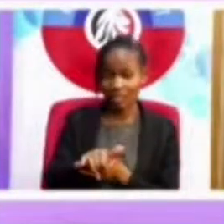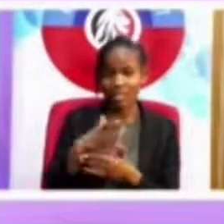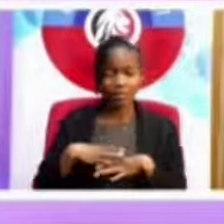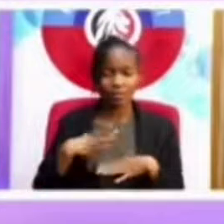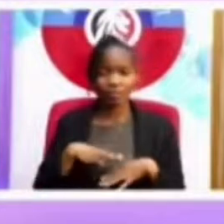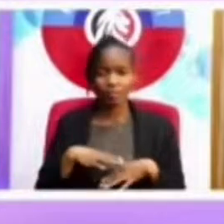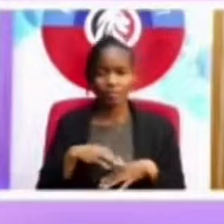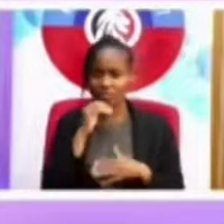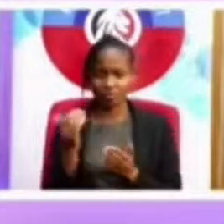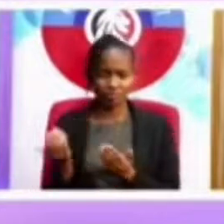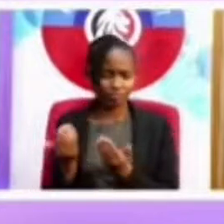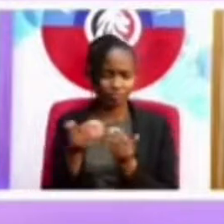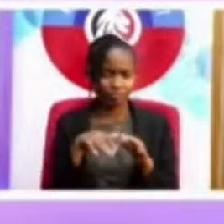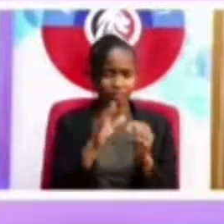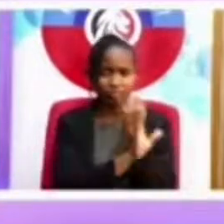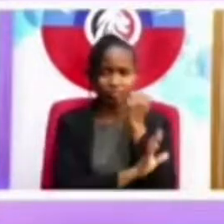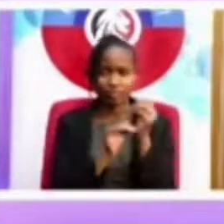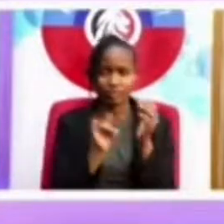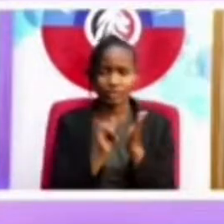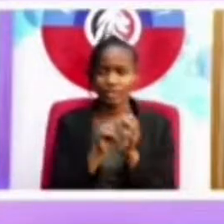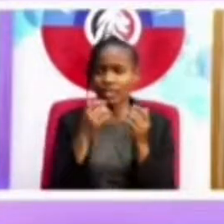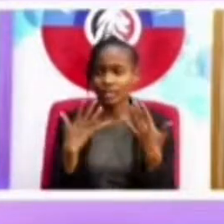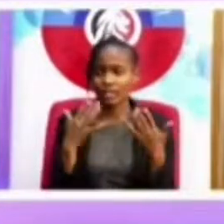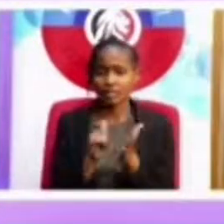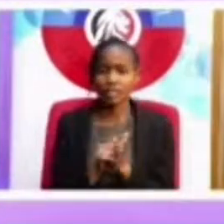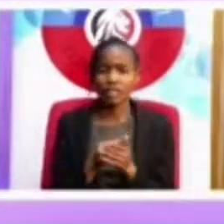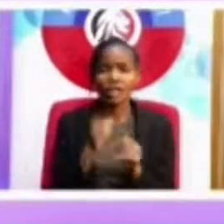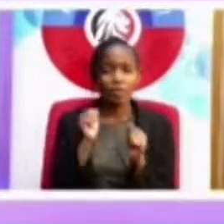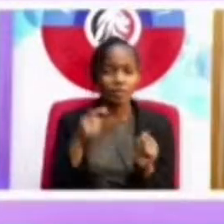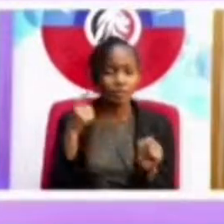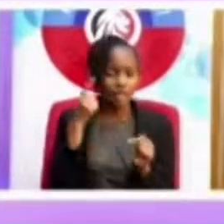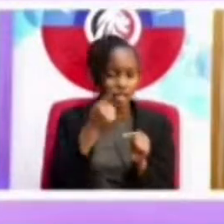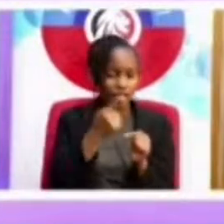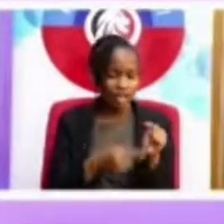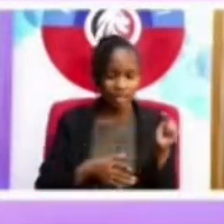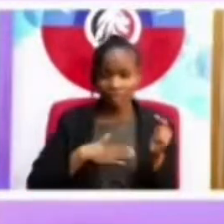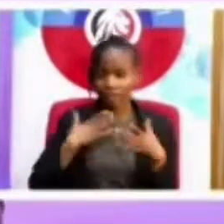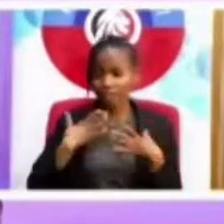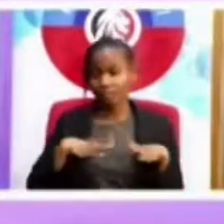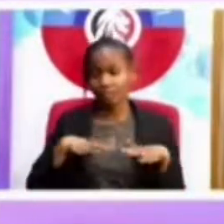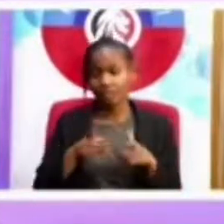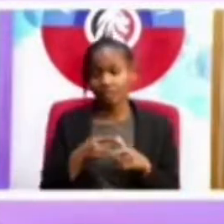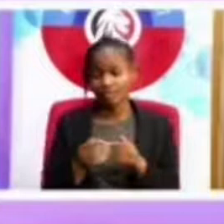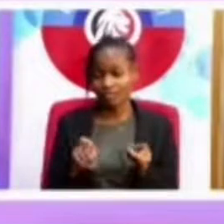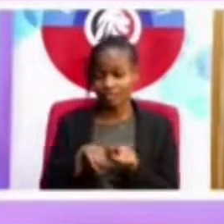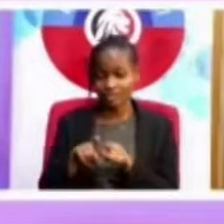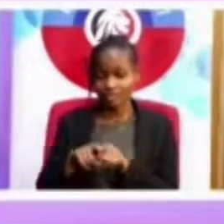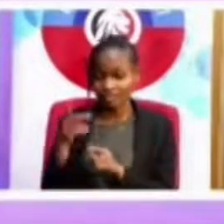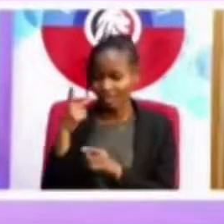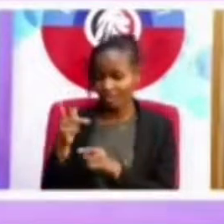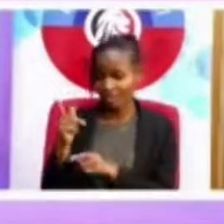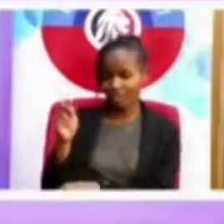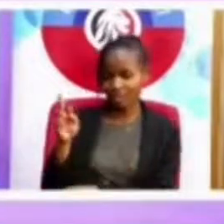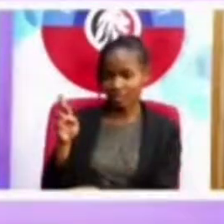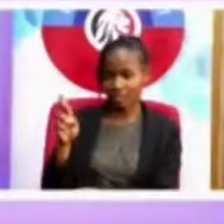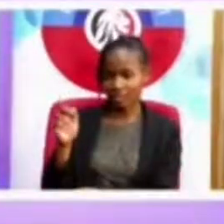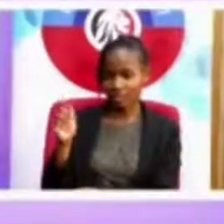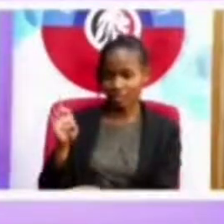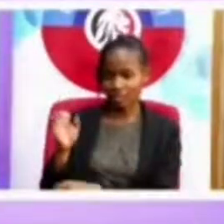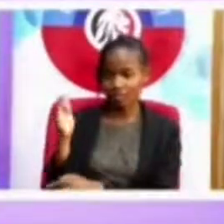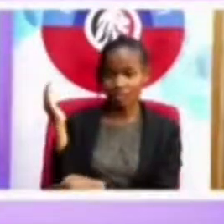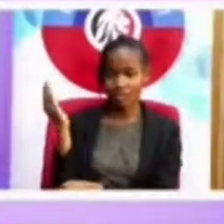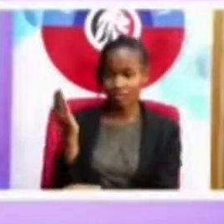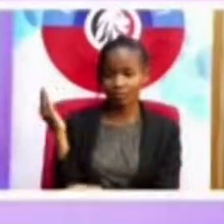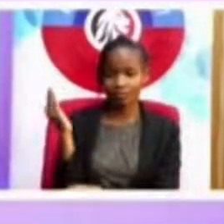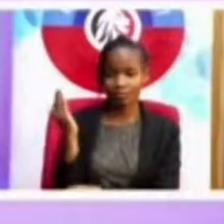this country things that can hurt our people. And thirdly, we look at trade facilitation, and trade facilitation